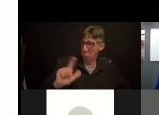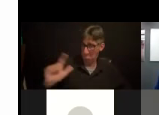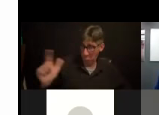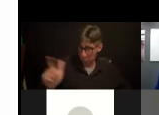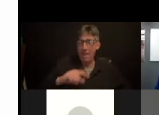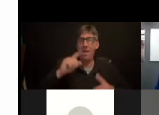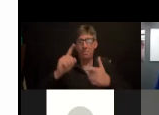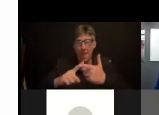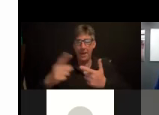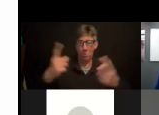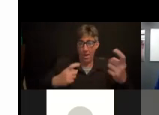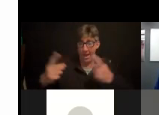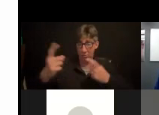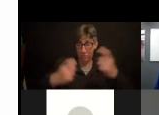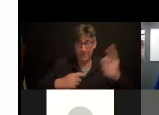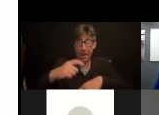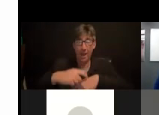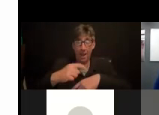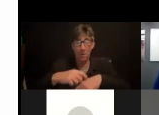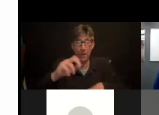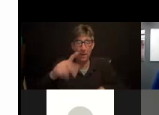First and foremost, as Rob said,